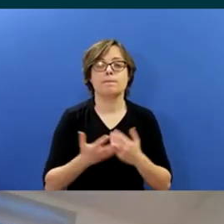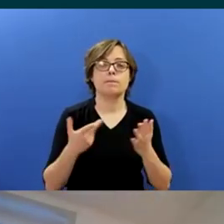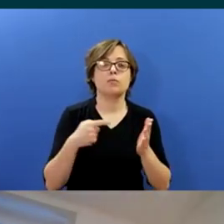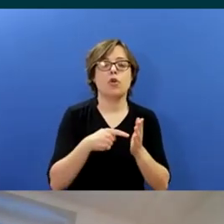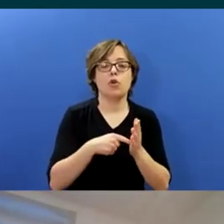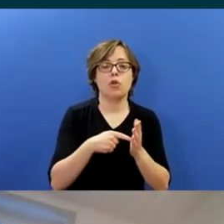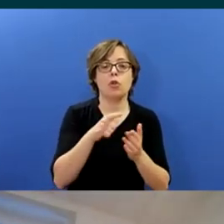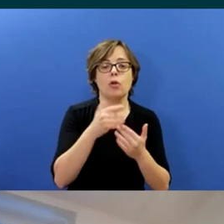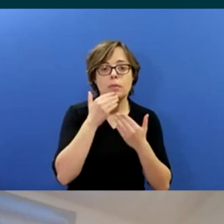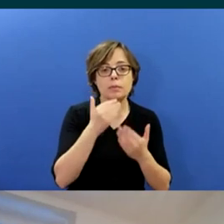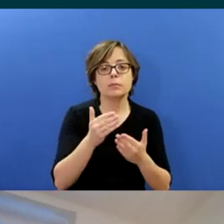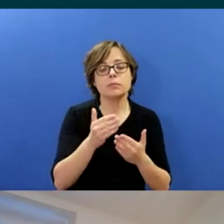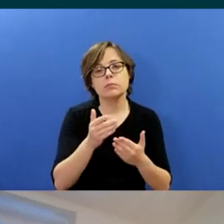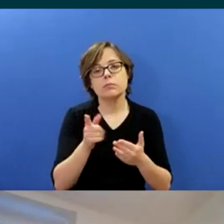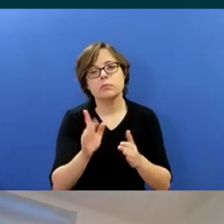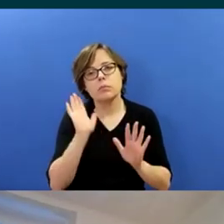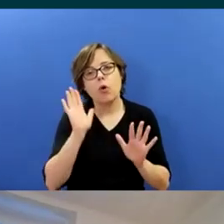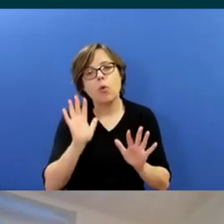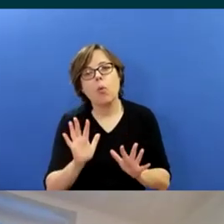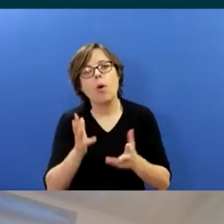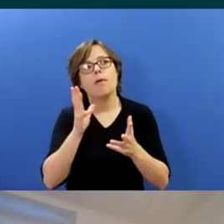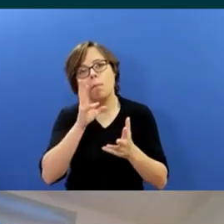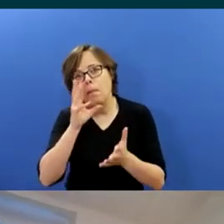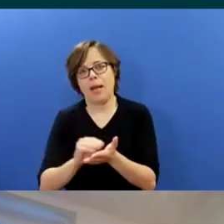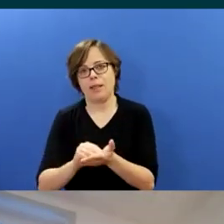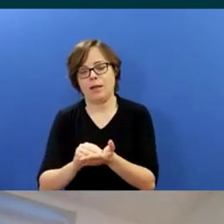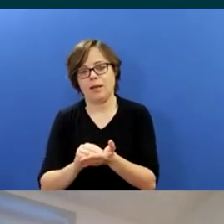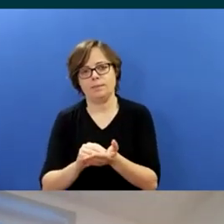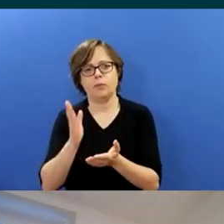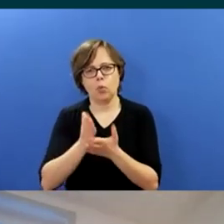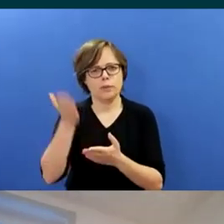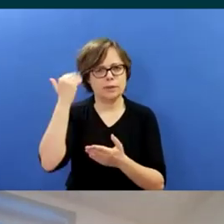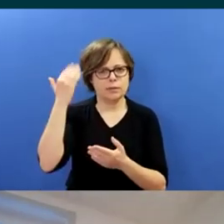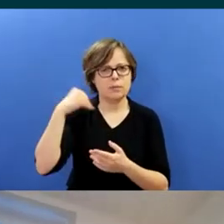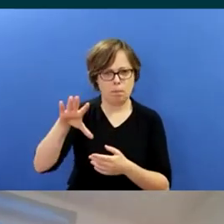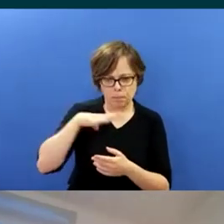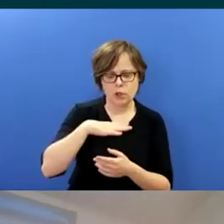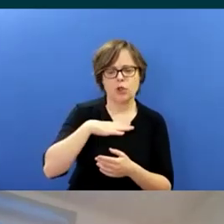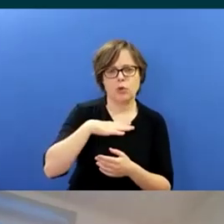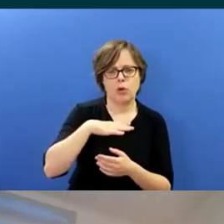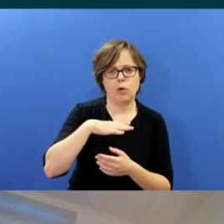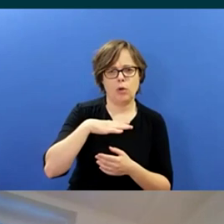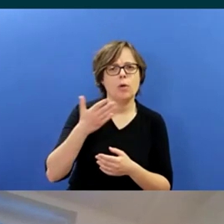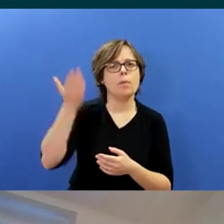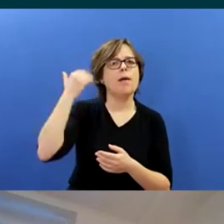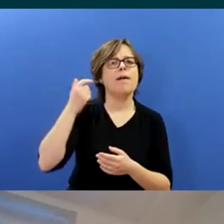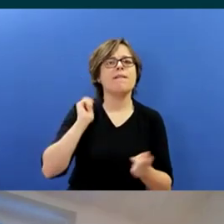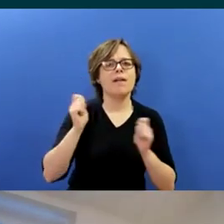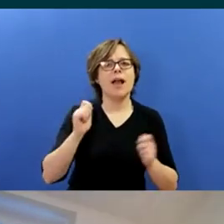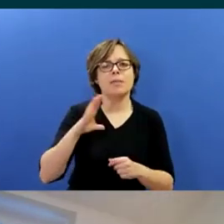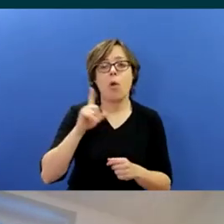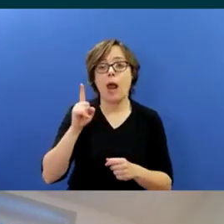already before, during summer vacation. But thanks to the money that they won in our project, they now are